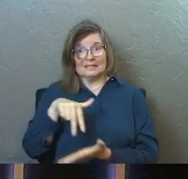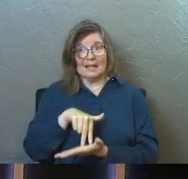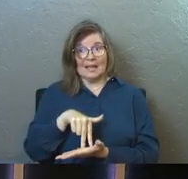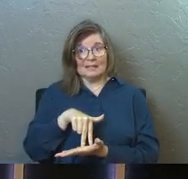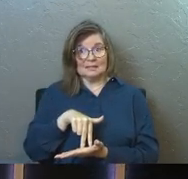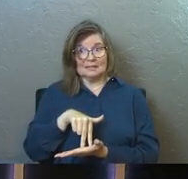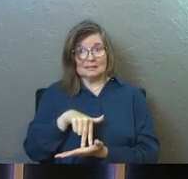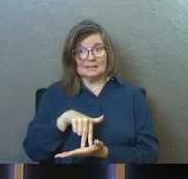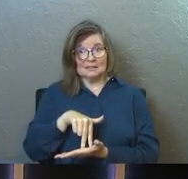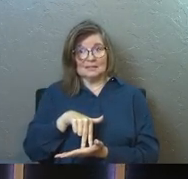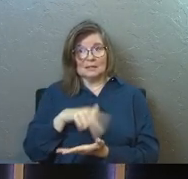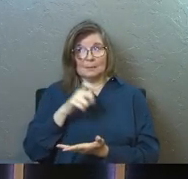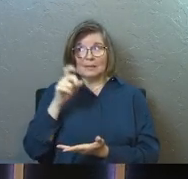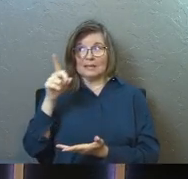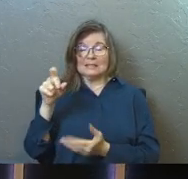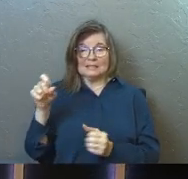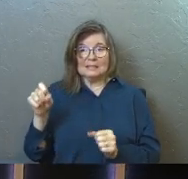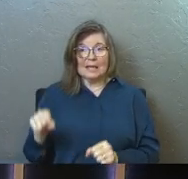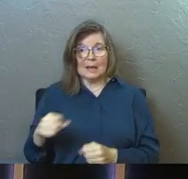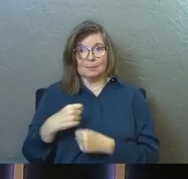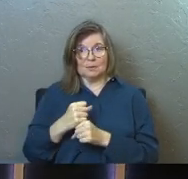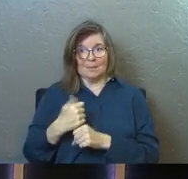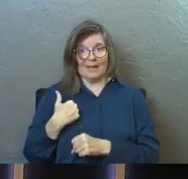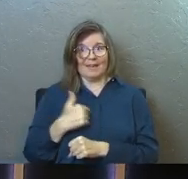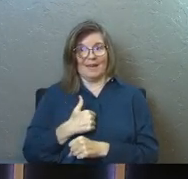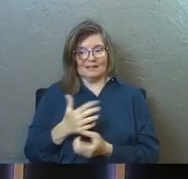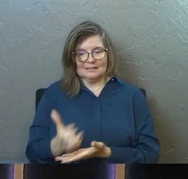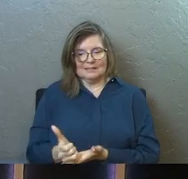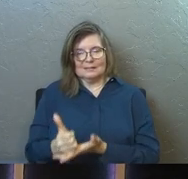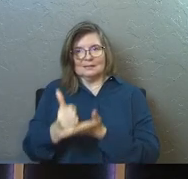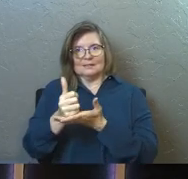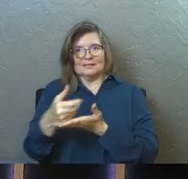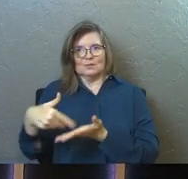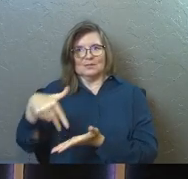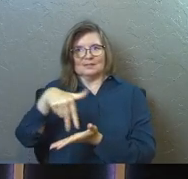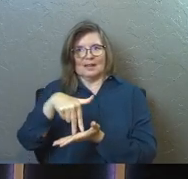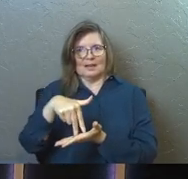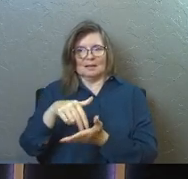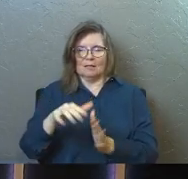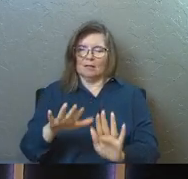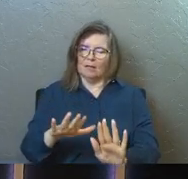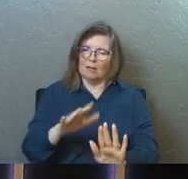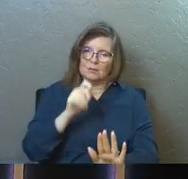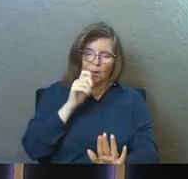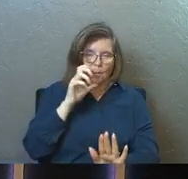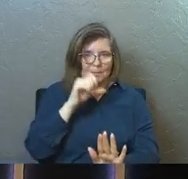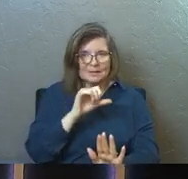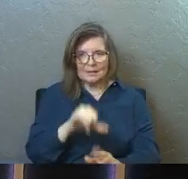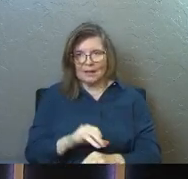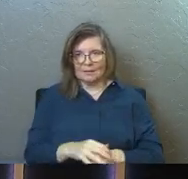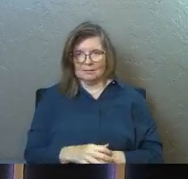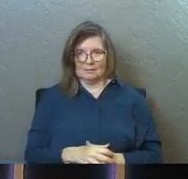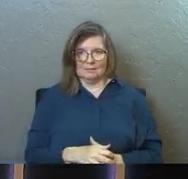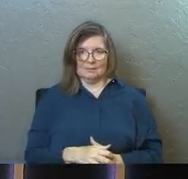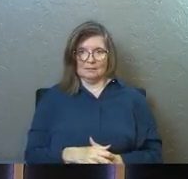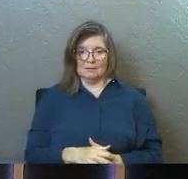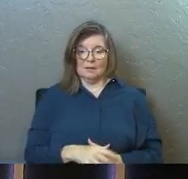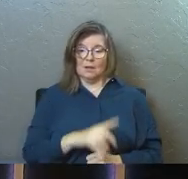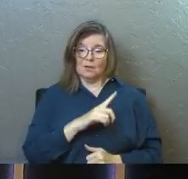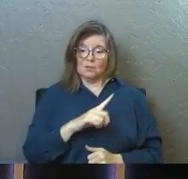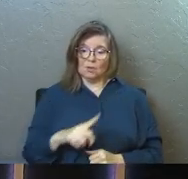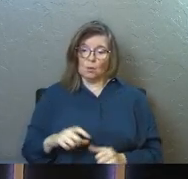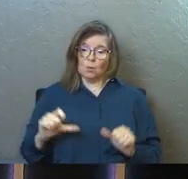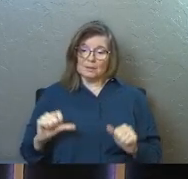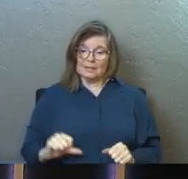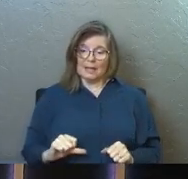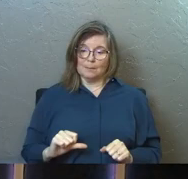stand because he's able to make us stand. God, don't miss that. For the